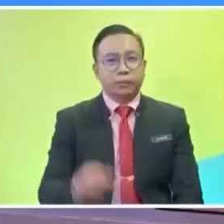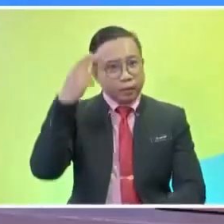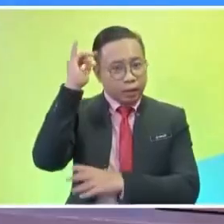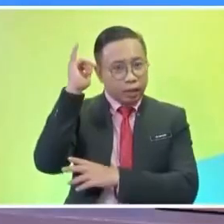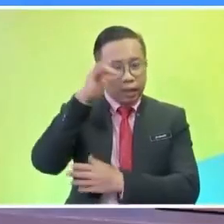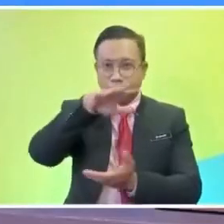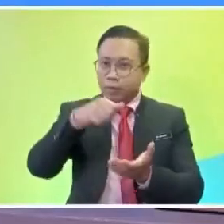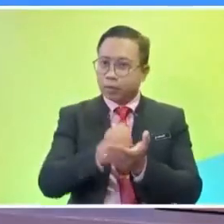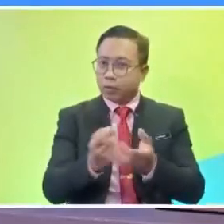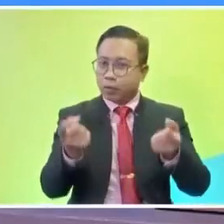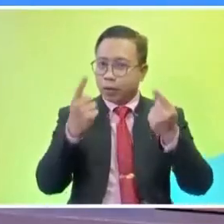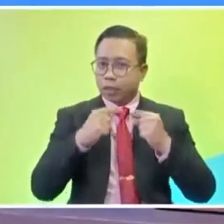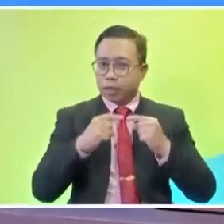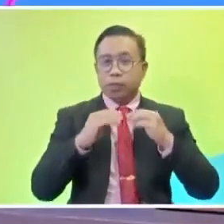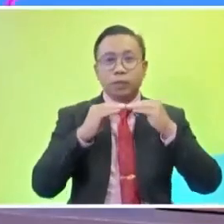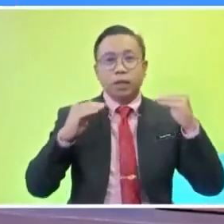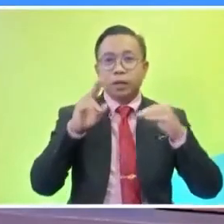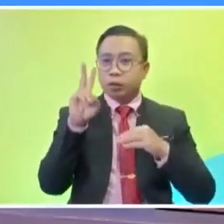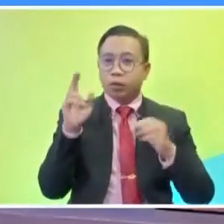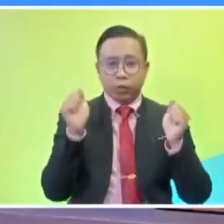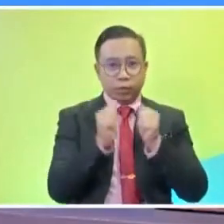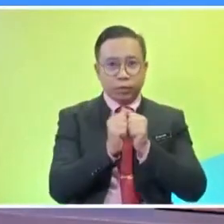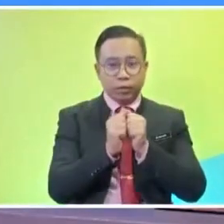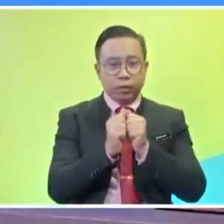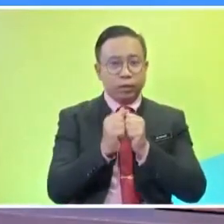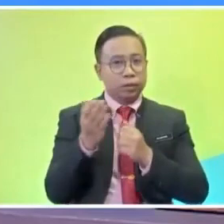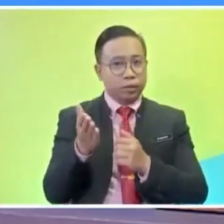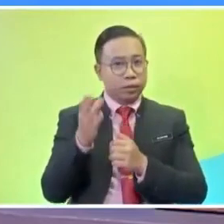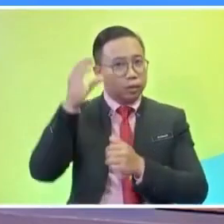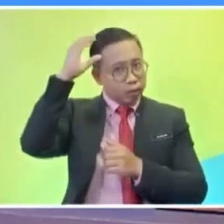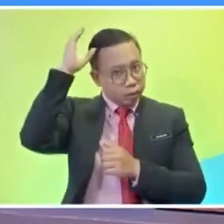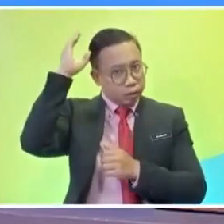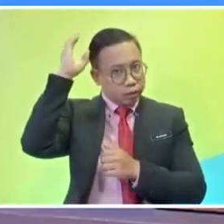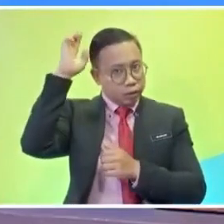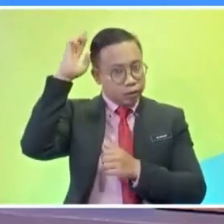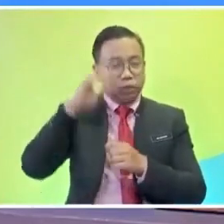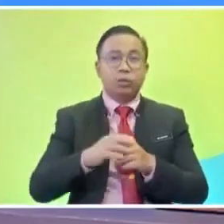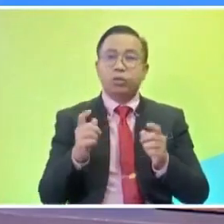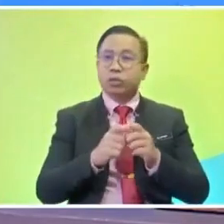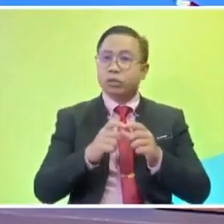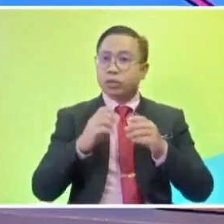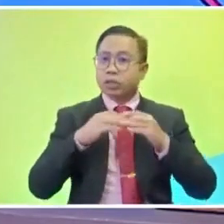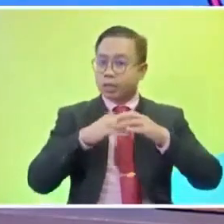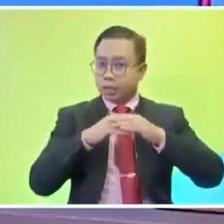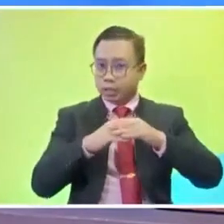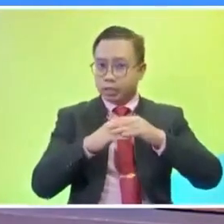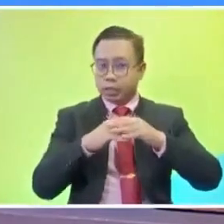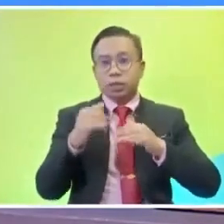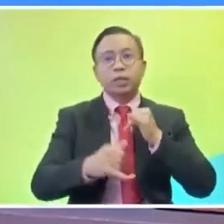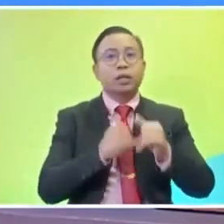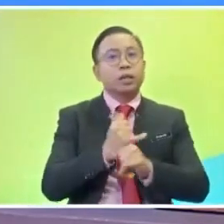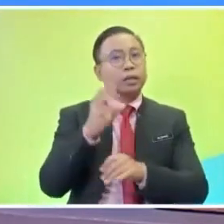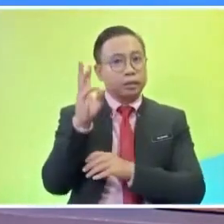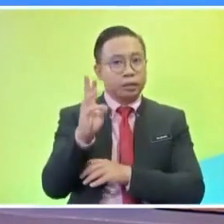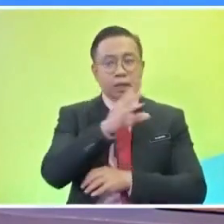Everybody, welcome to Slot Tahap Duo with me, Chris MJ, for today's subject, which is Bahasa Inggeris Tahun